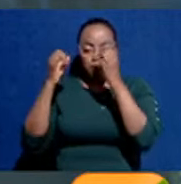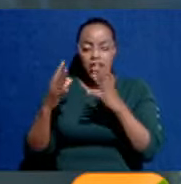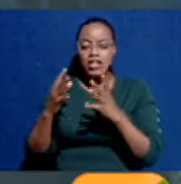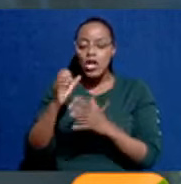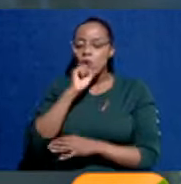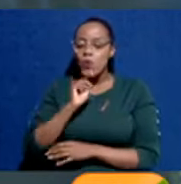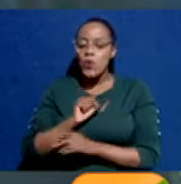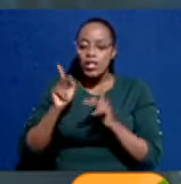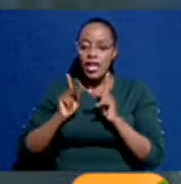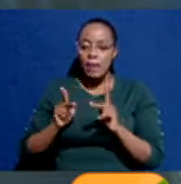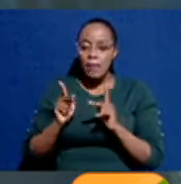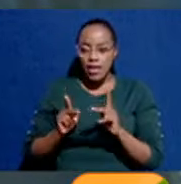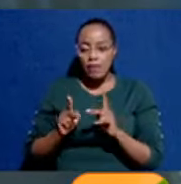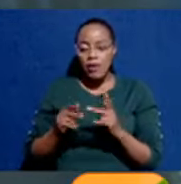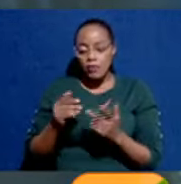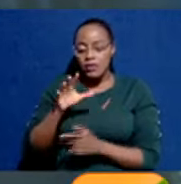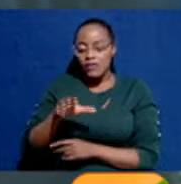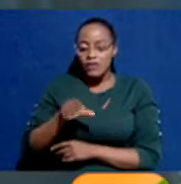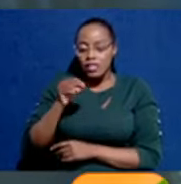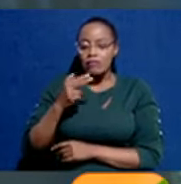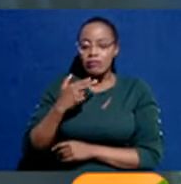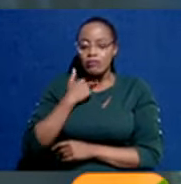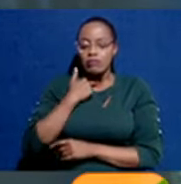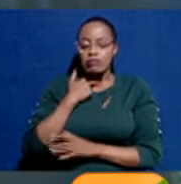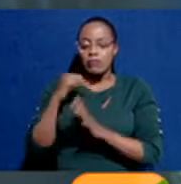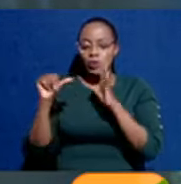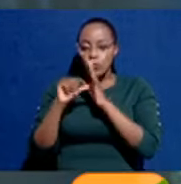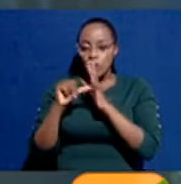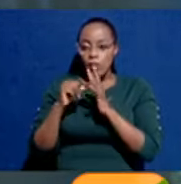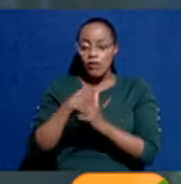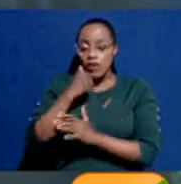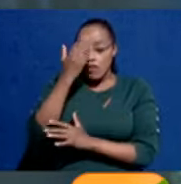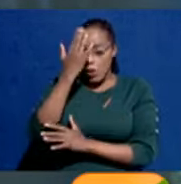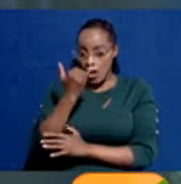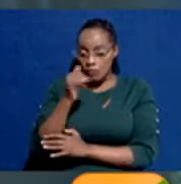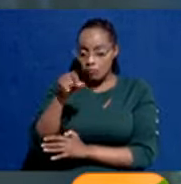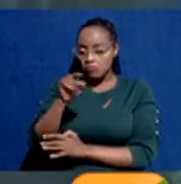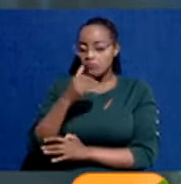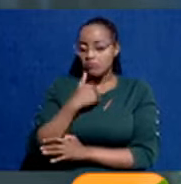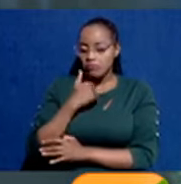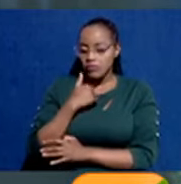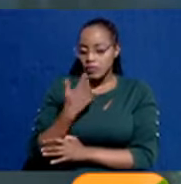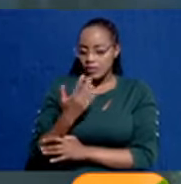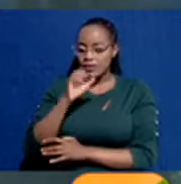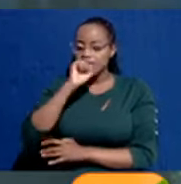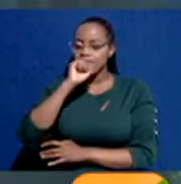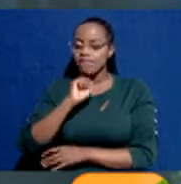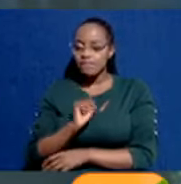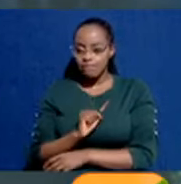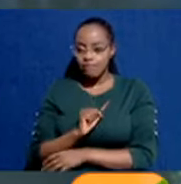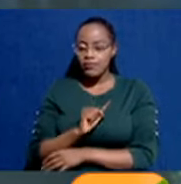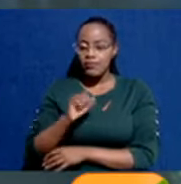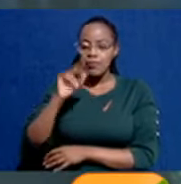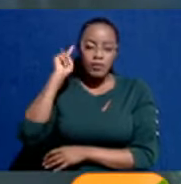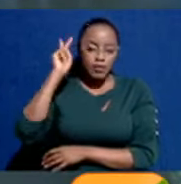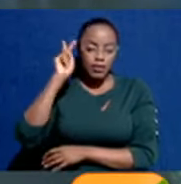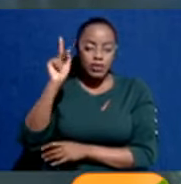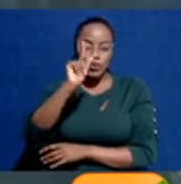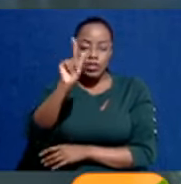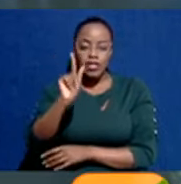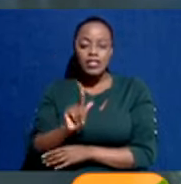elderly person has found themselves in problems simply by the virtue of their advanced age. Now, in the Gusii region, this